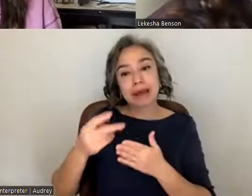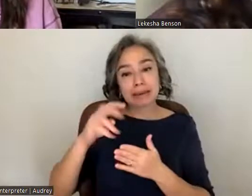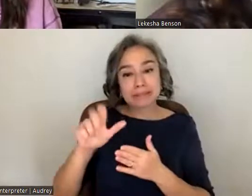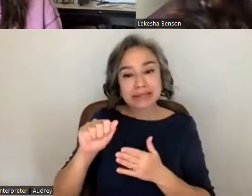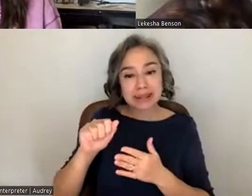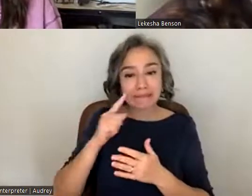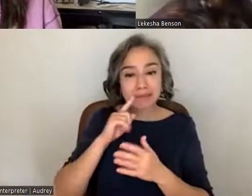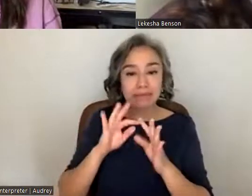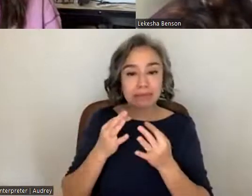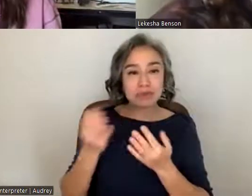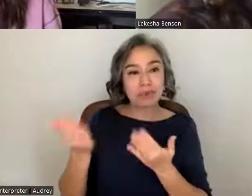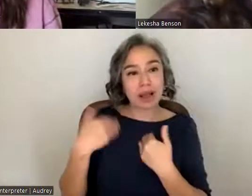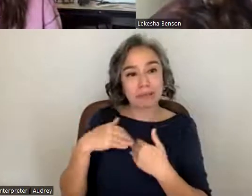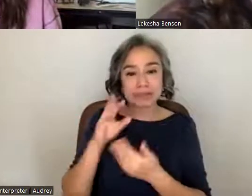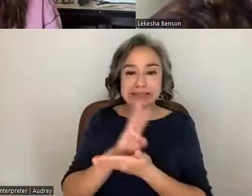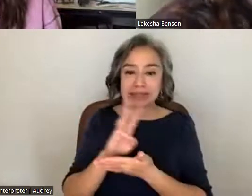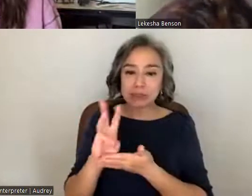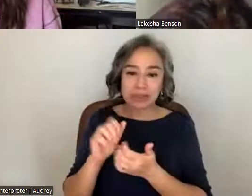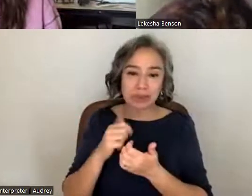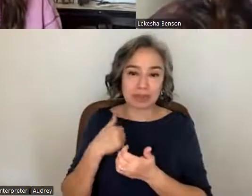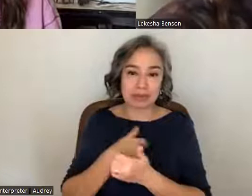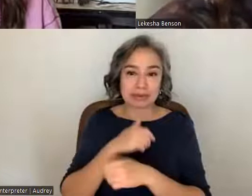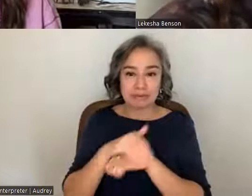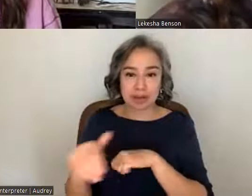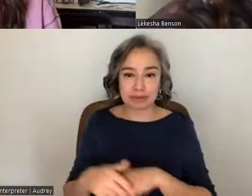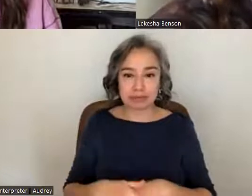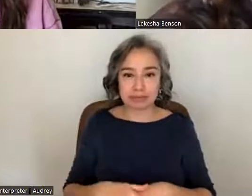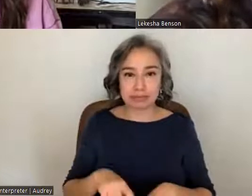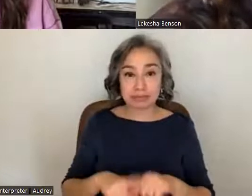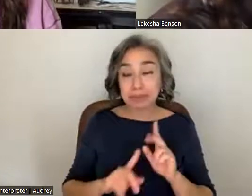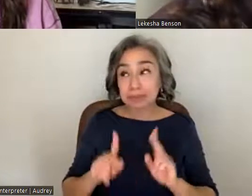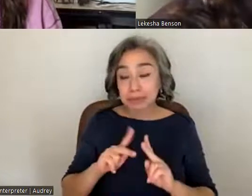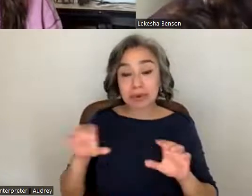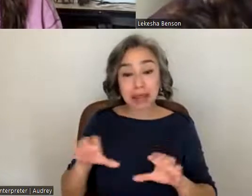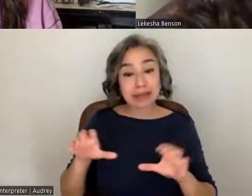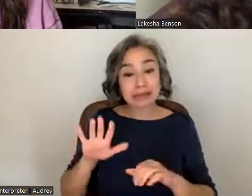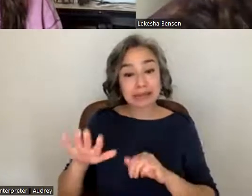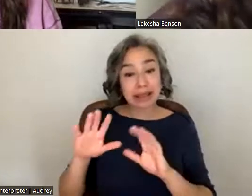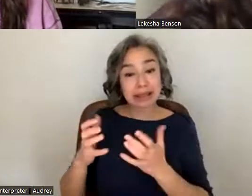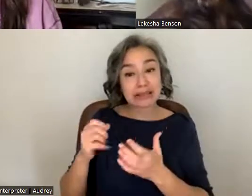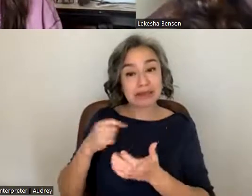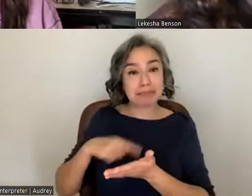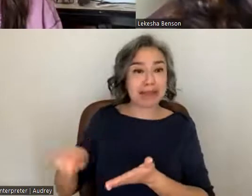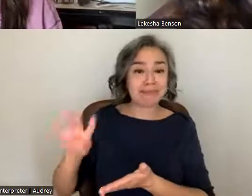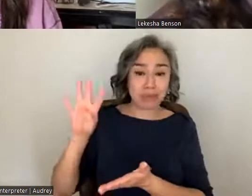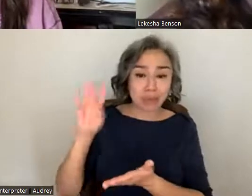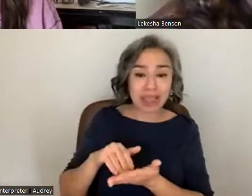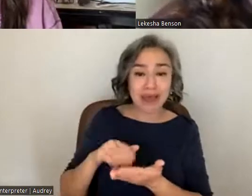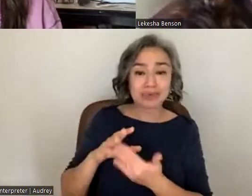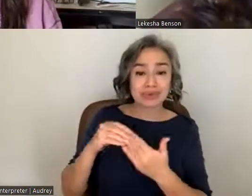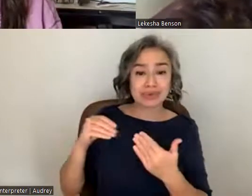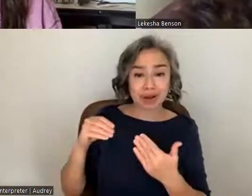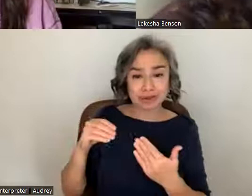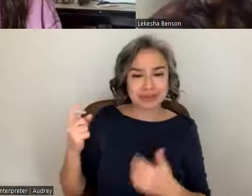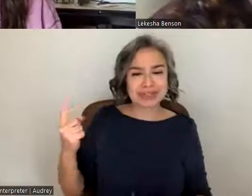weeks with us of your night. But the people conducting the classes are getting like $4,000 a session. I